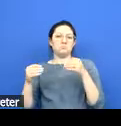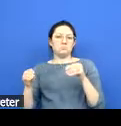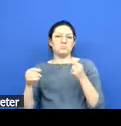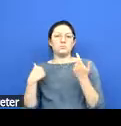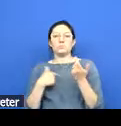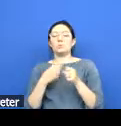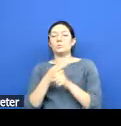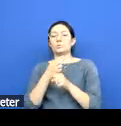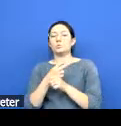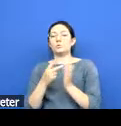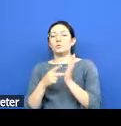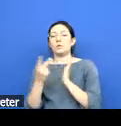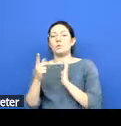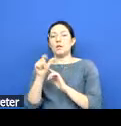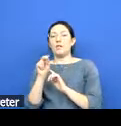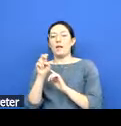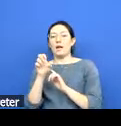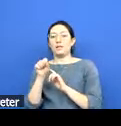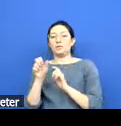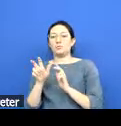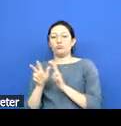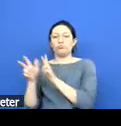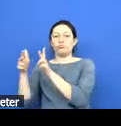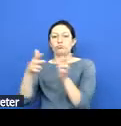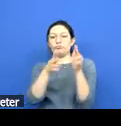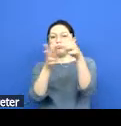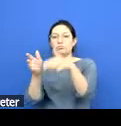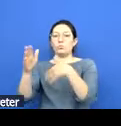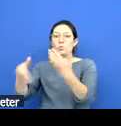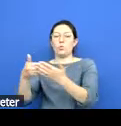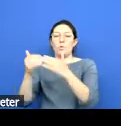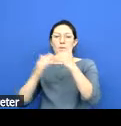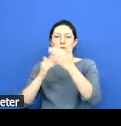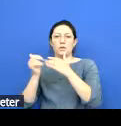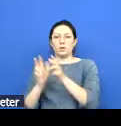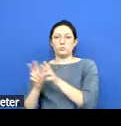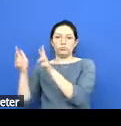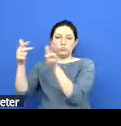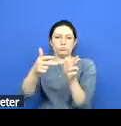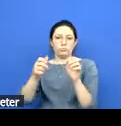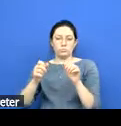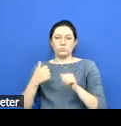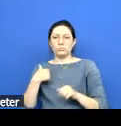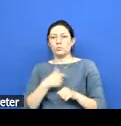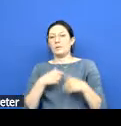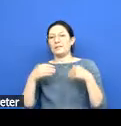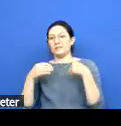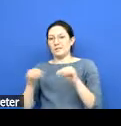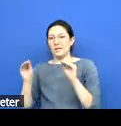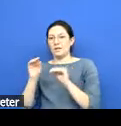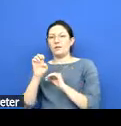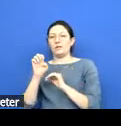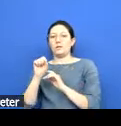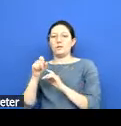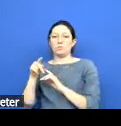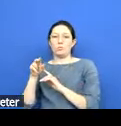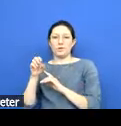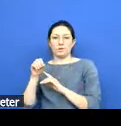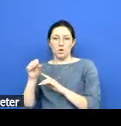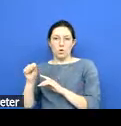lanes for stacking that go around the entire building. We sell espresso-based